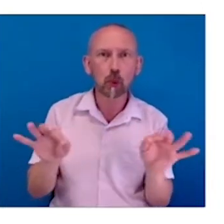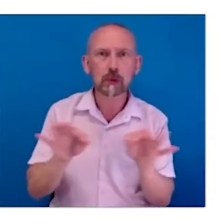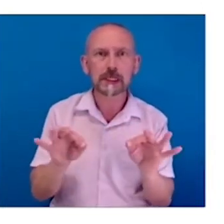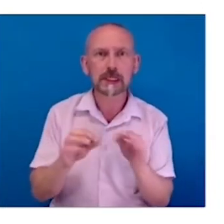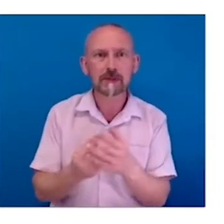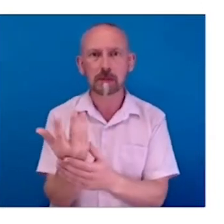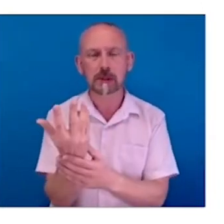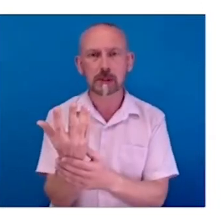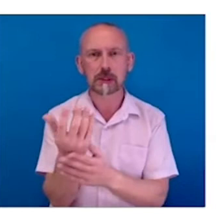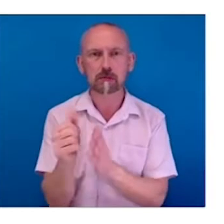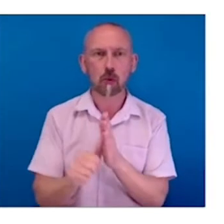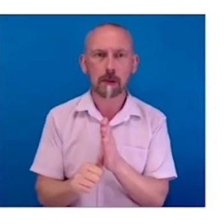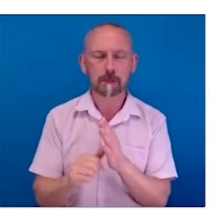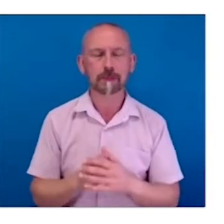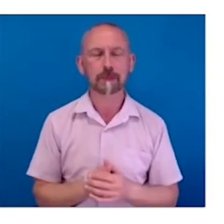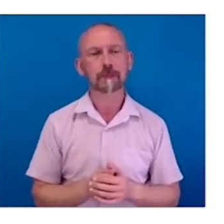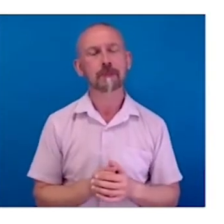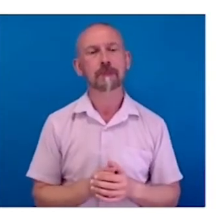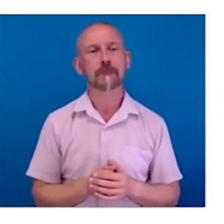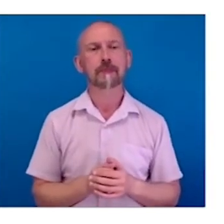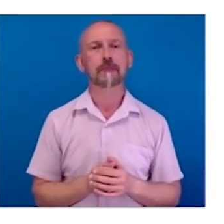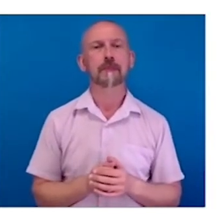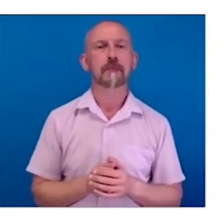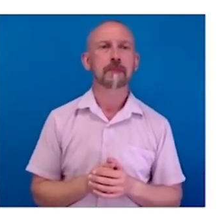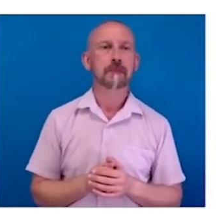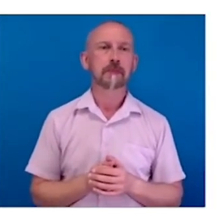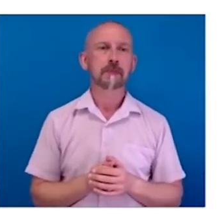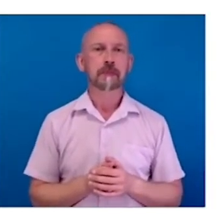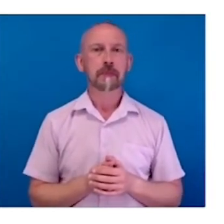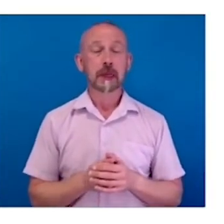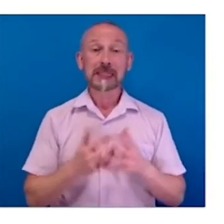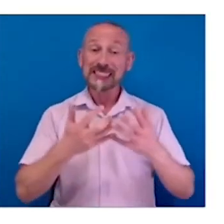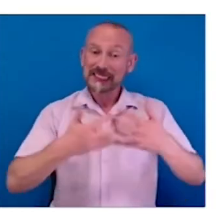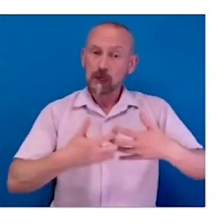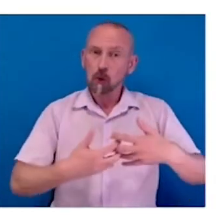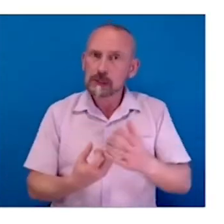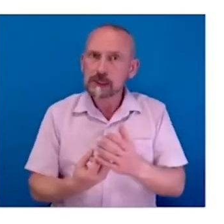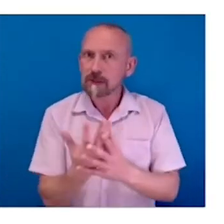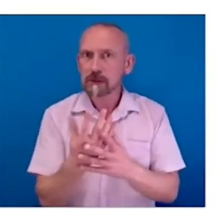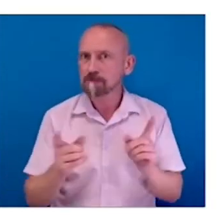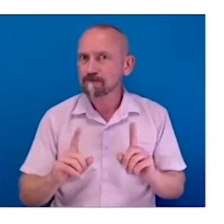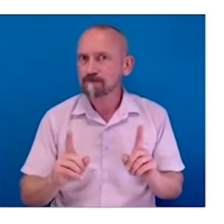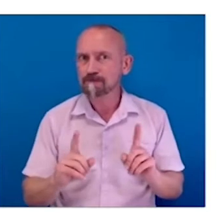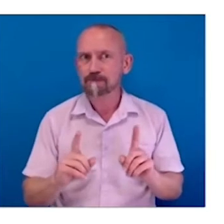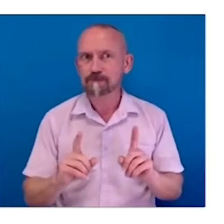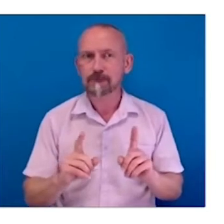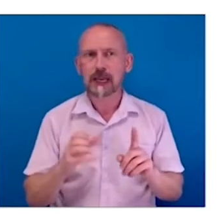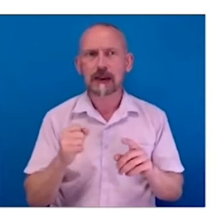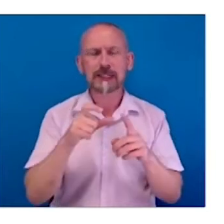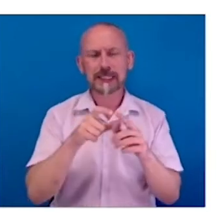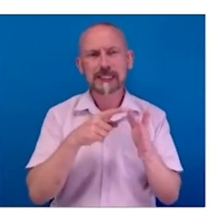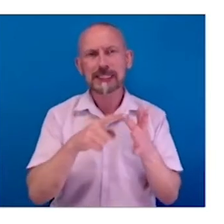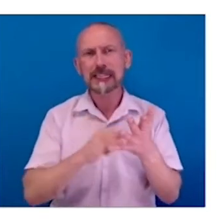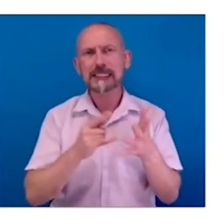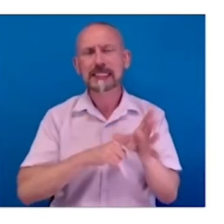important technological developments are happening with accessible music? The DAISY Braille Music